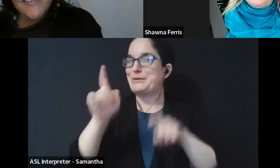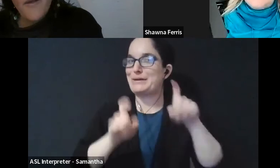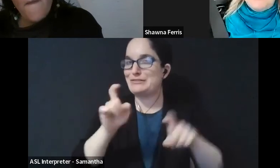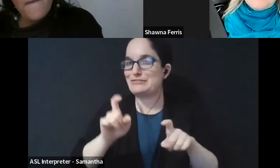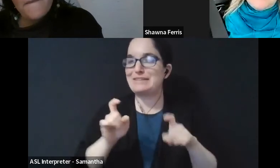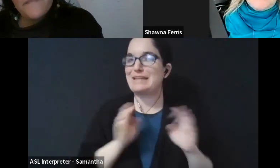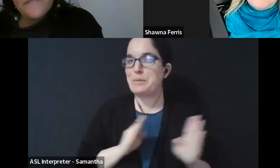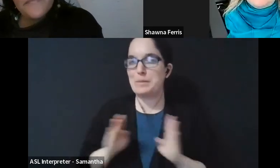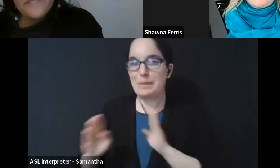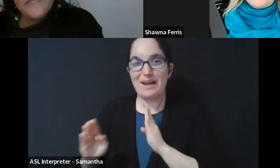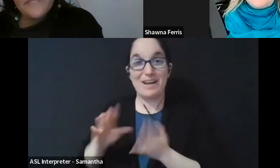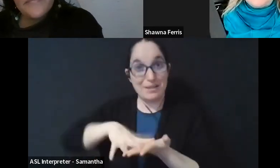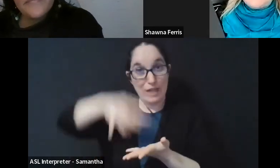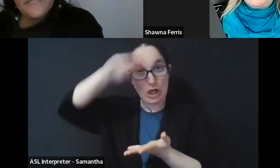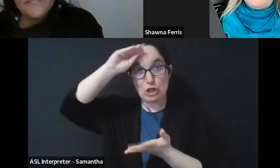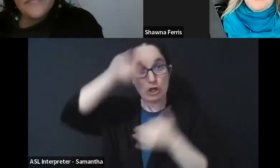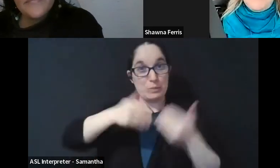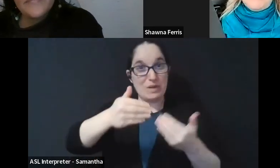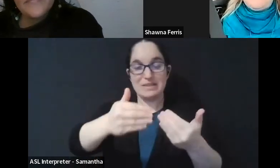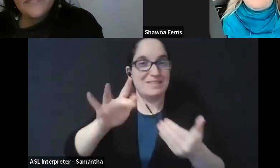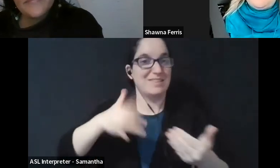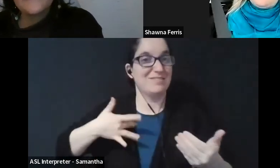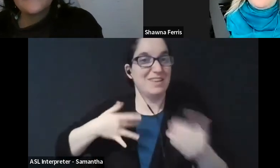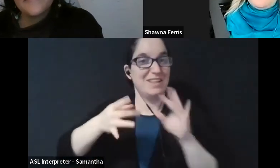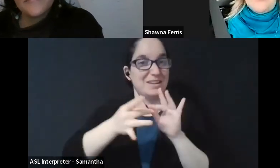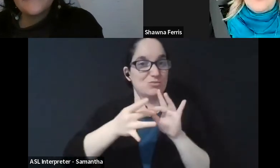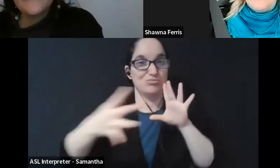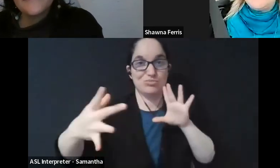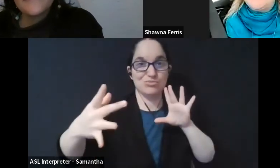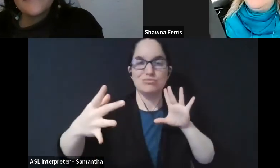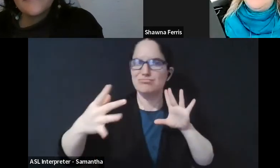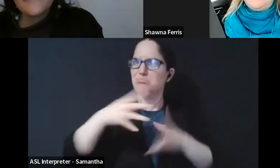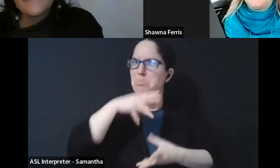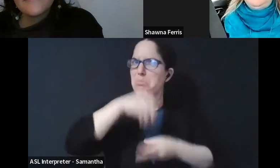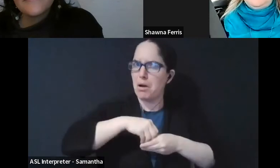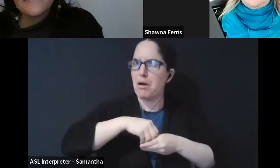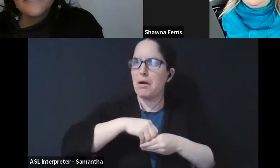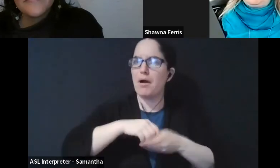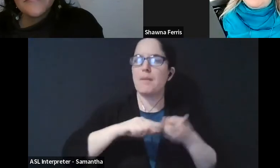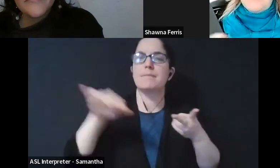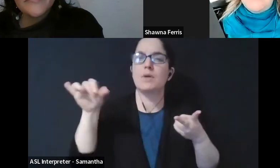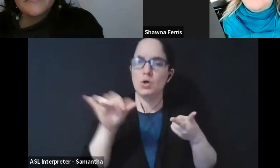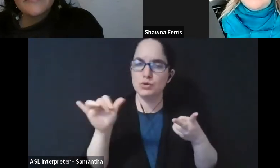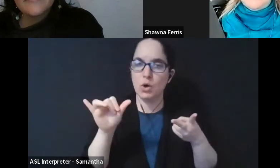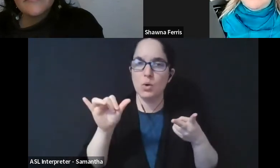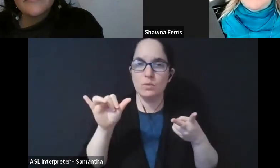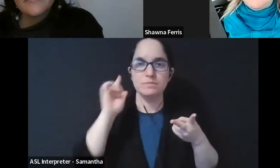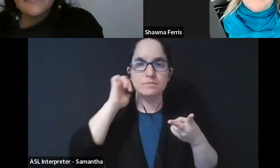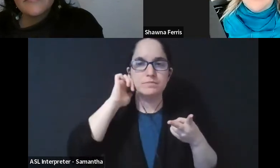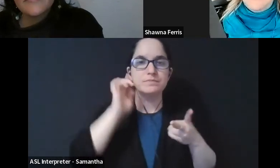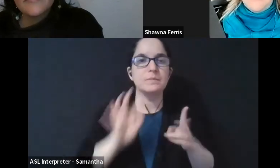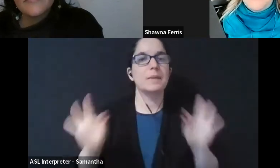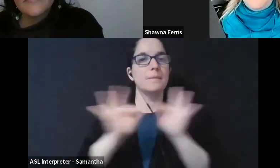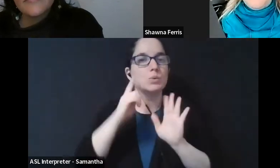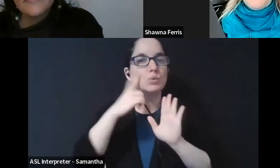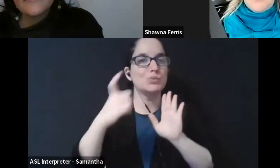the unlearning process for academic researchers is part of it, but then there's a part of the process that involves recognizing what it can